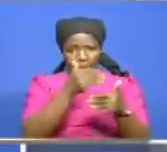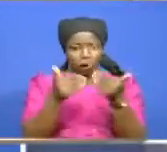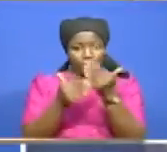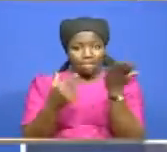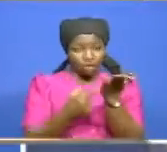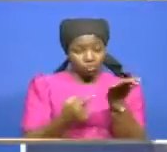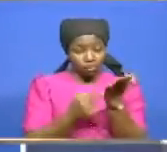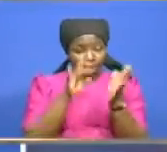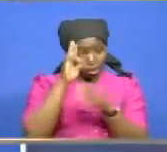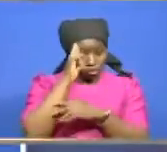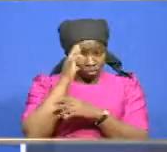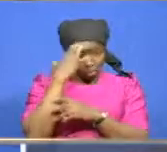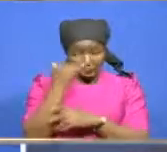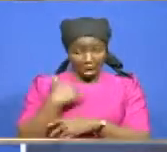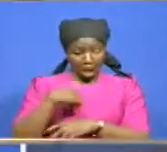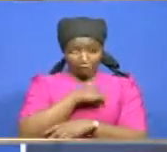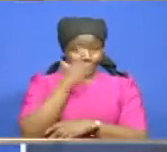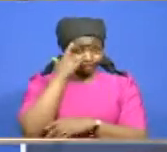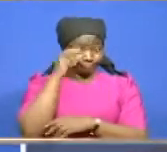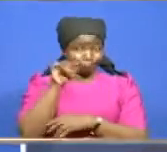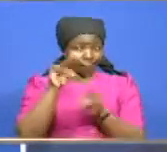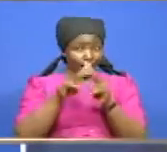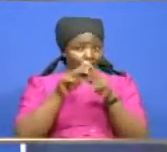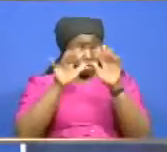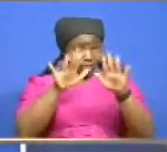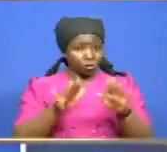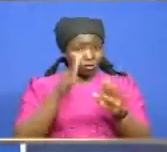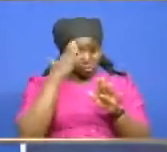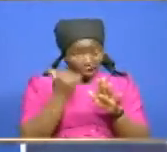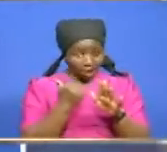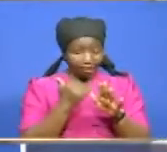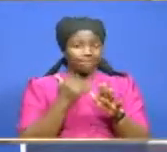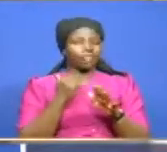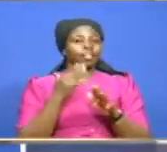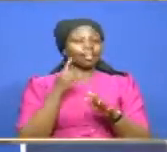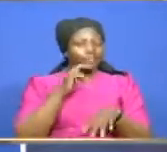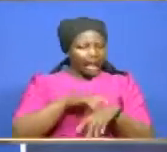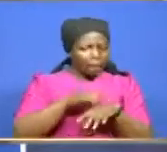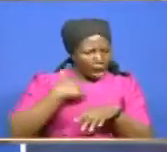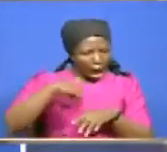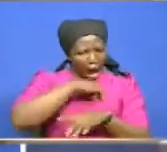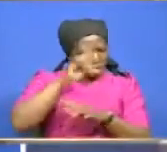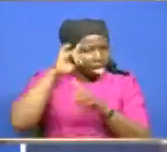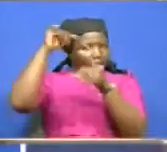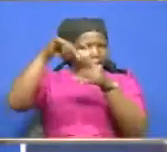why we think it's important is because in our bid to create affordable housing,